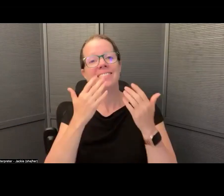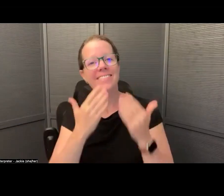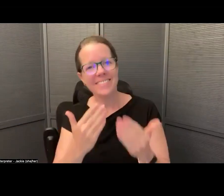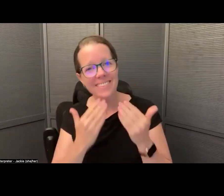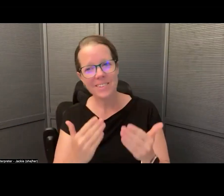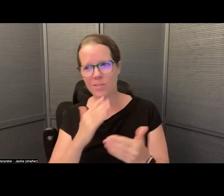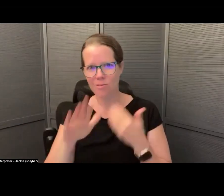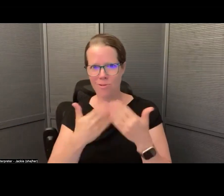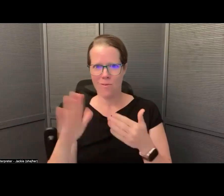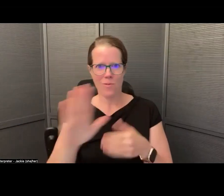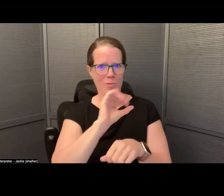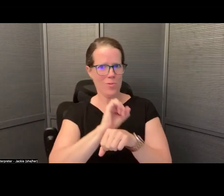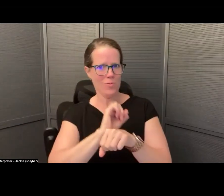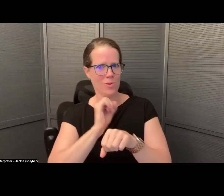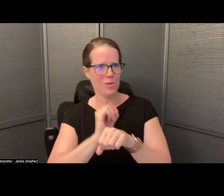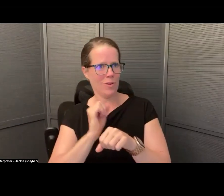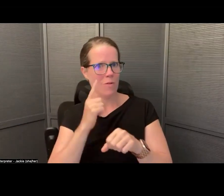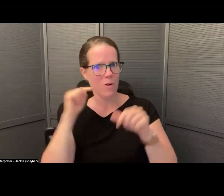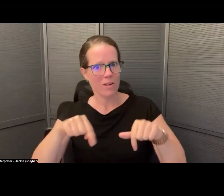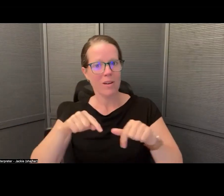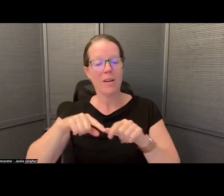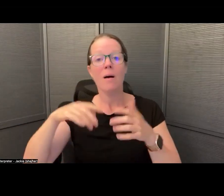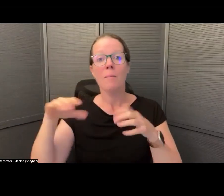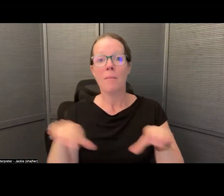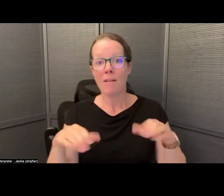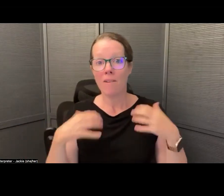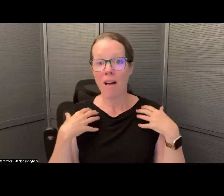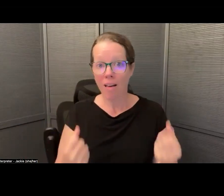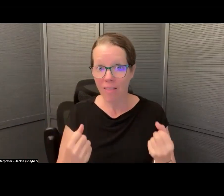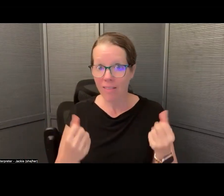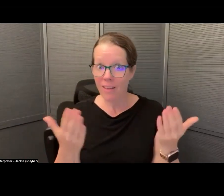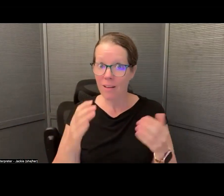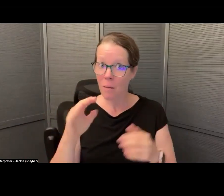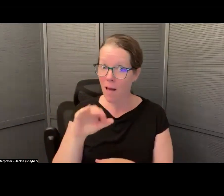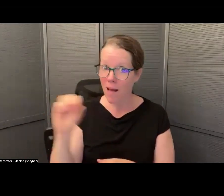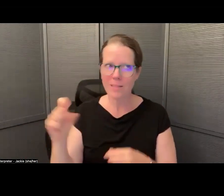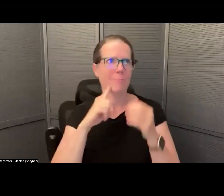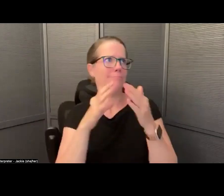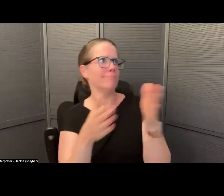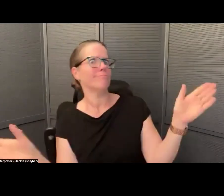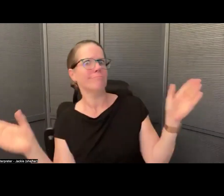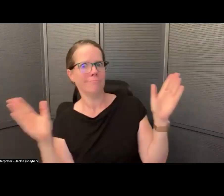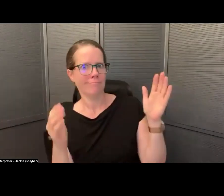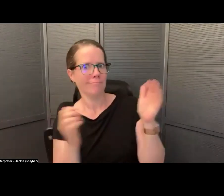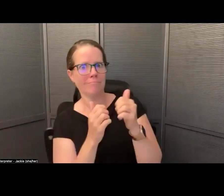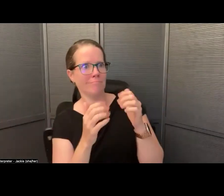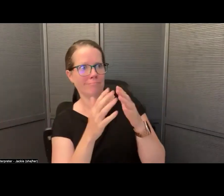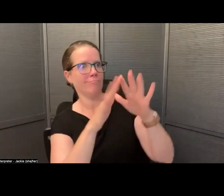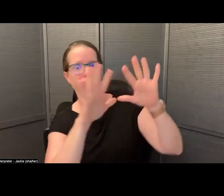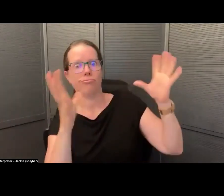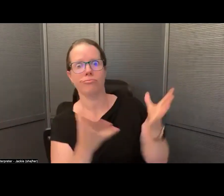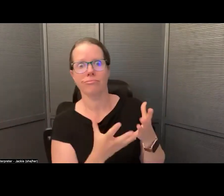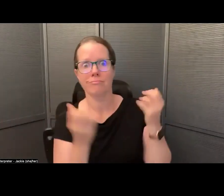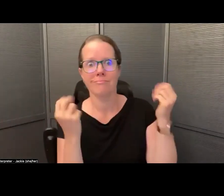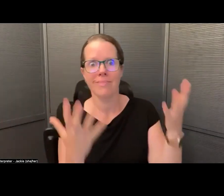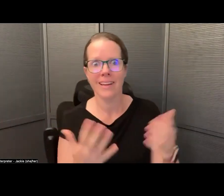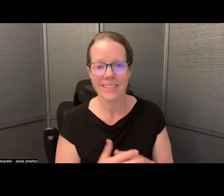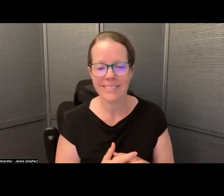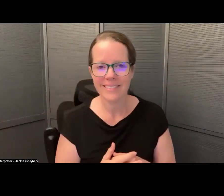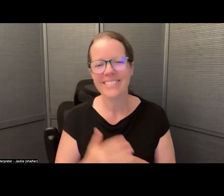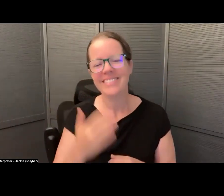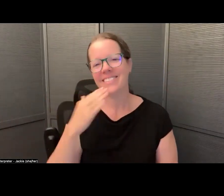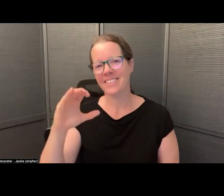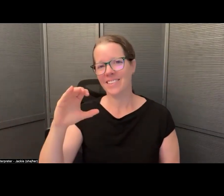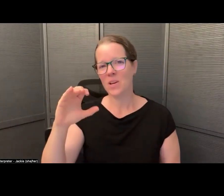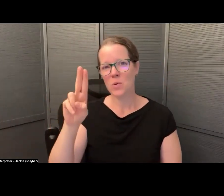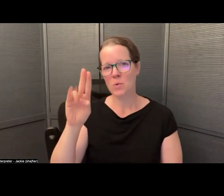in the Commonwealth and beyond. We are especially grateful to the UMass Chan Department of Psychiatry and Behavioral Sciences for their ongoing